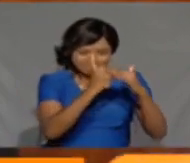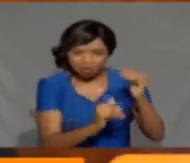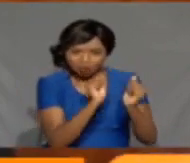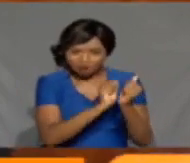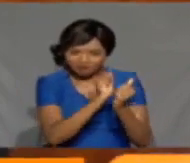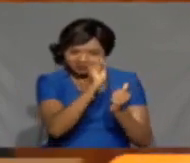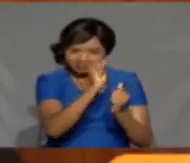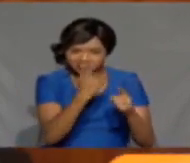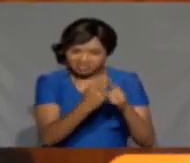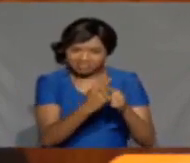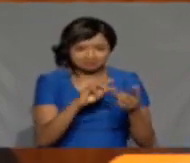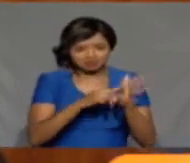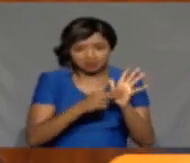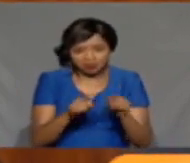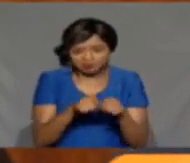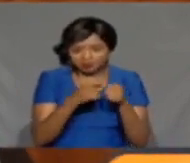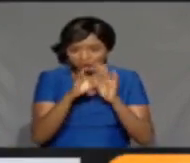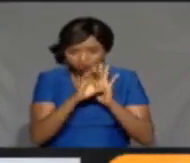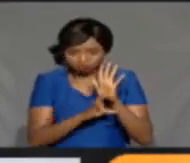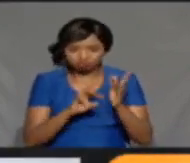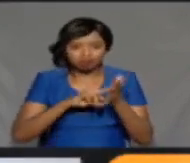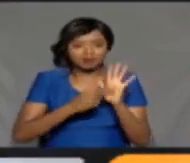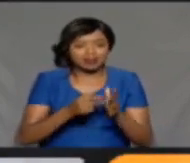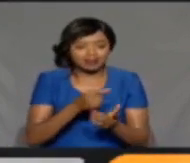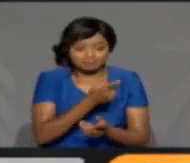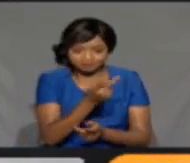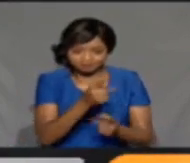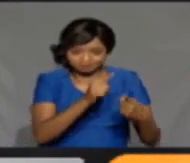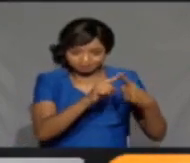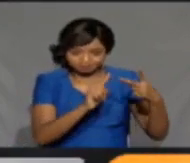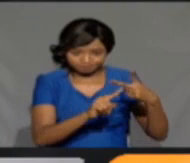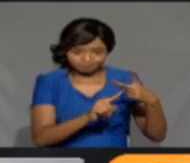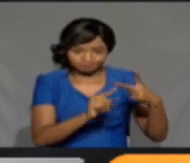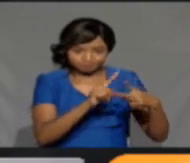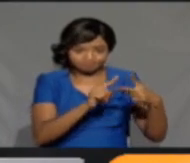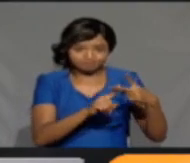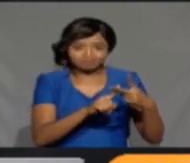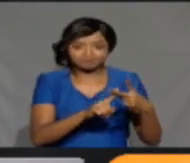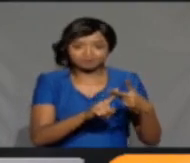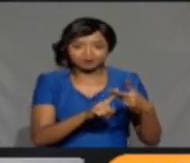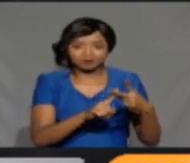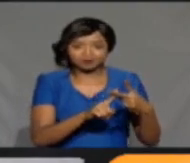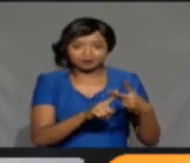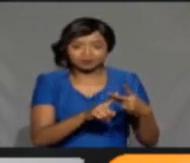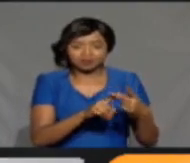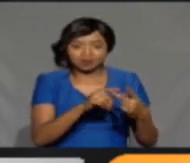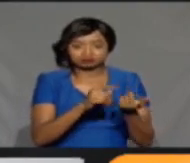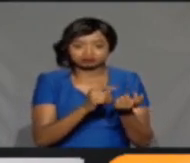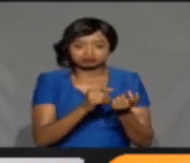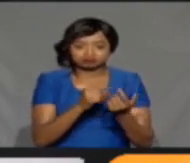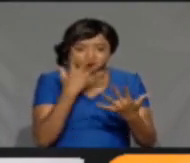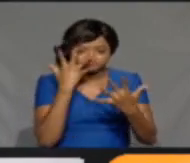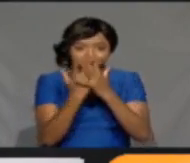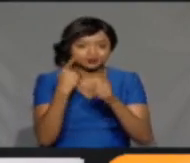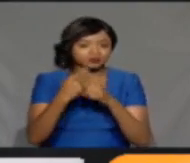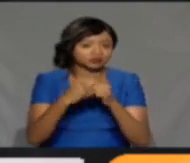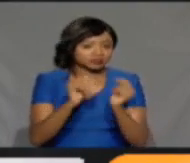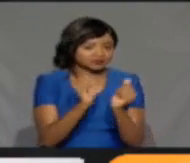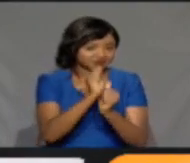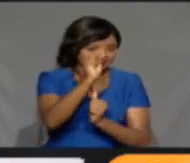statute. I was sentenced a first accused person on the first count of gang rape to serve 15 years